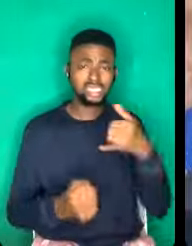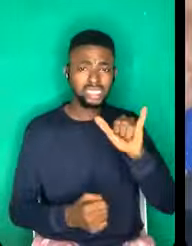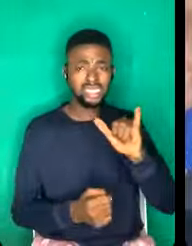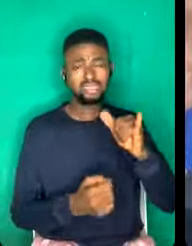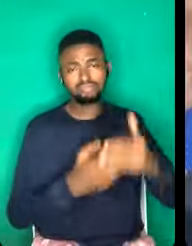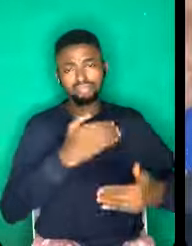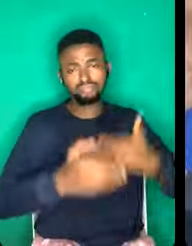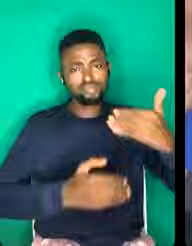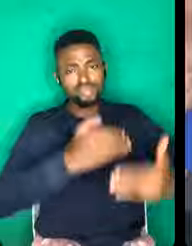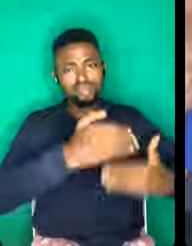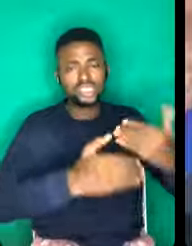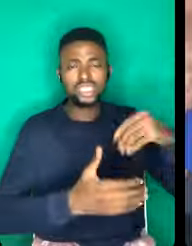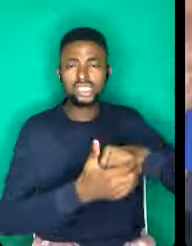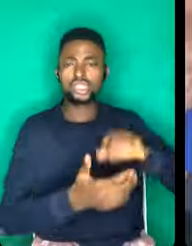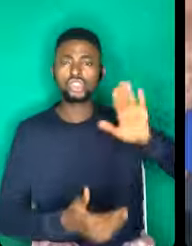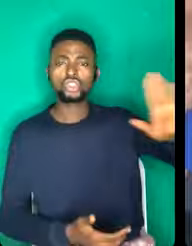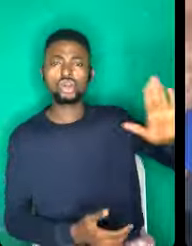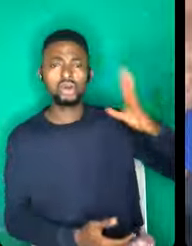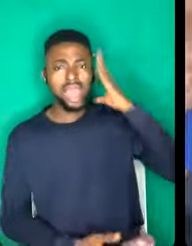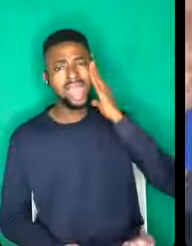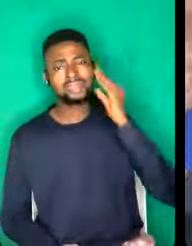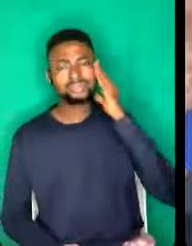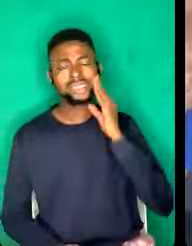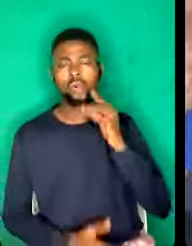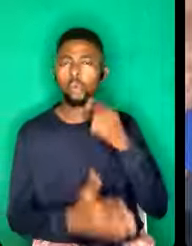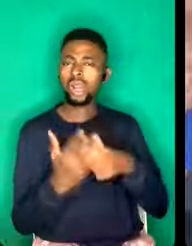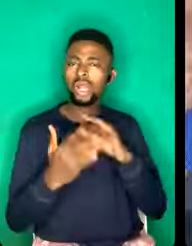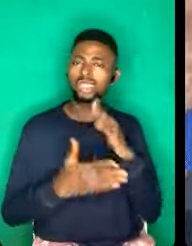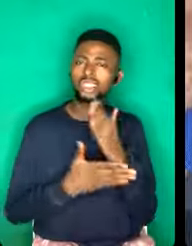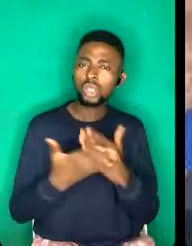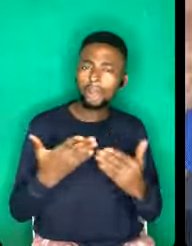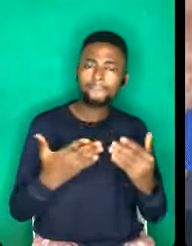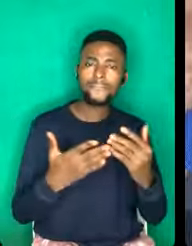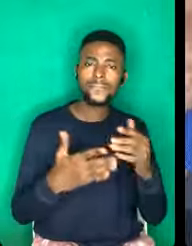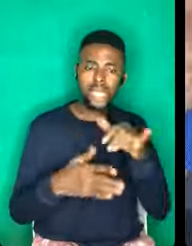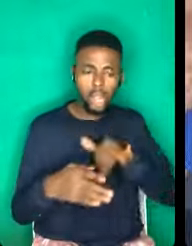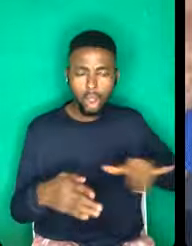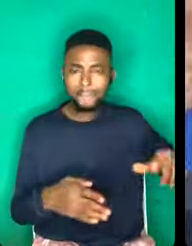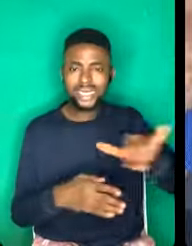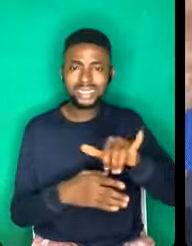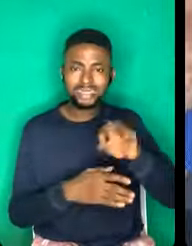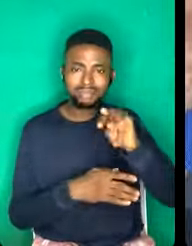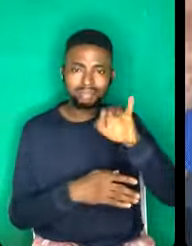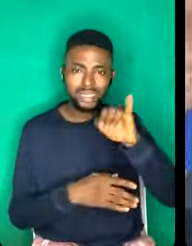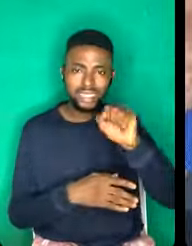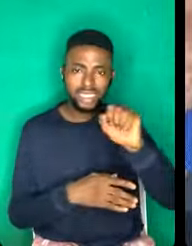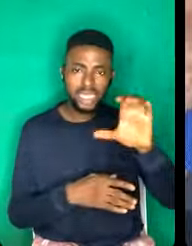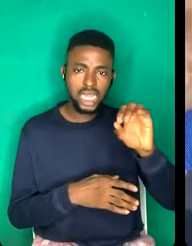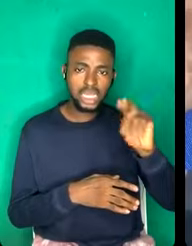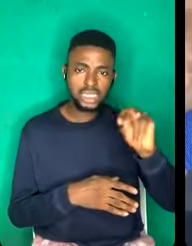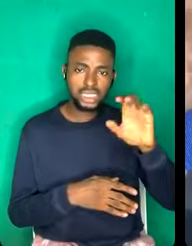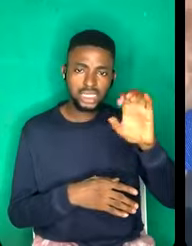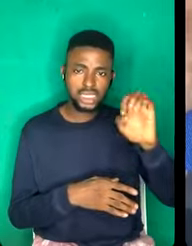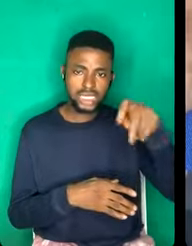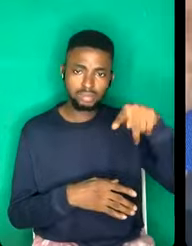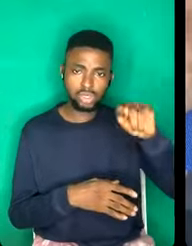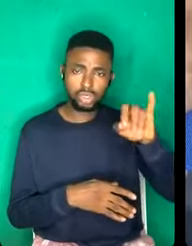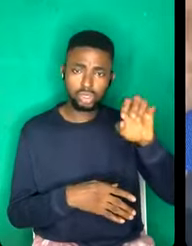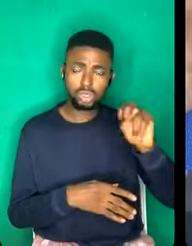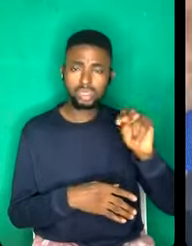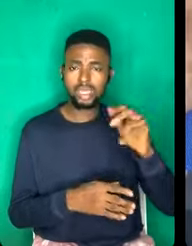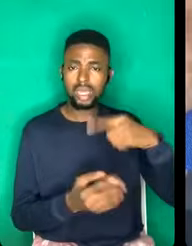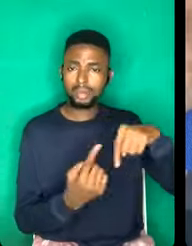experience, what are some common misconceptions about the deaf community that you have encountered, and how do